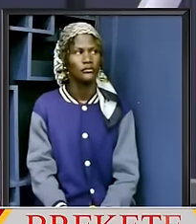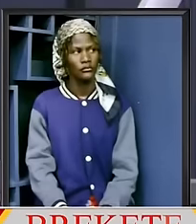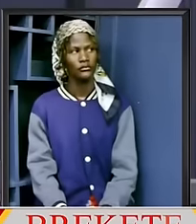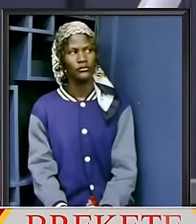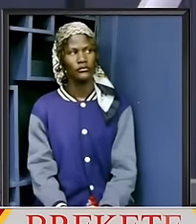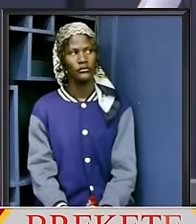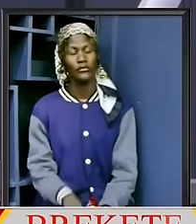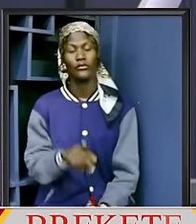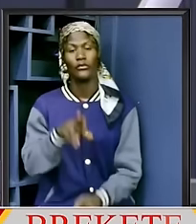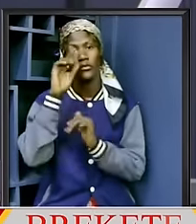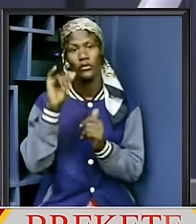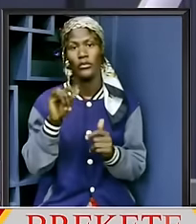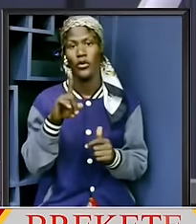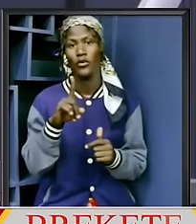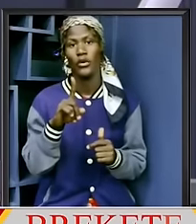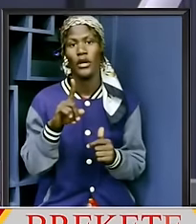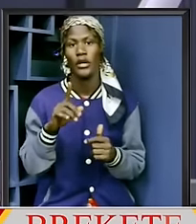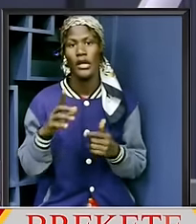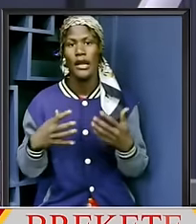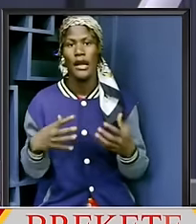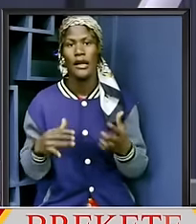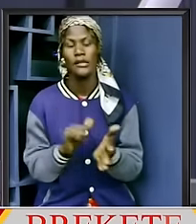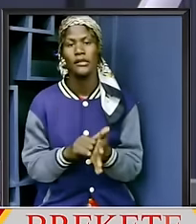When I remember one case where we do